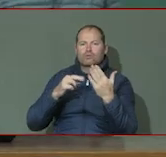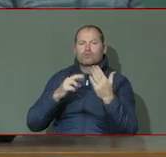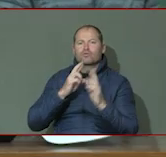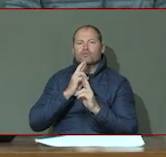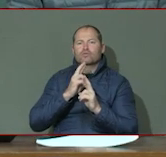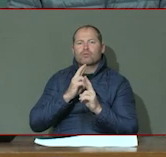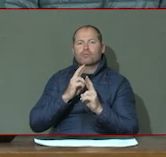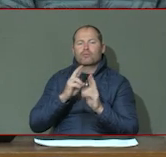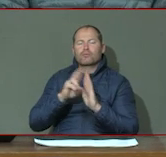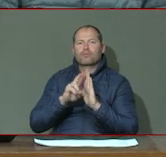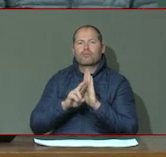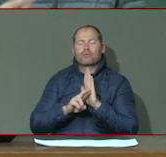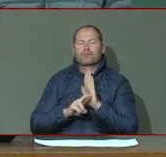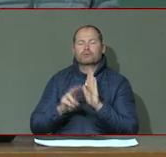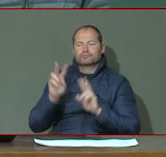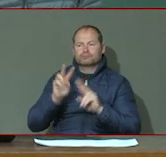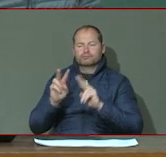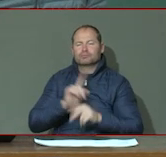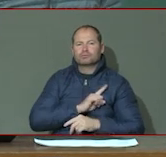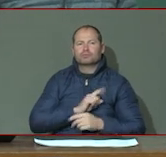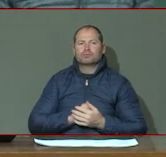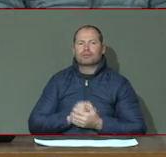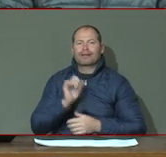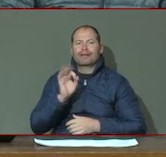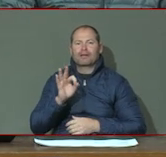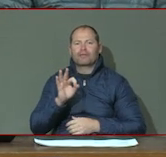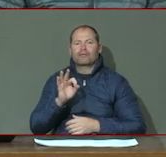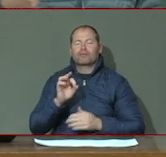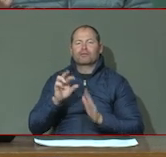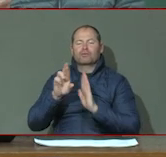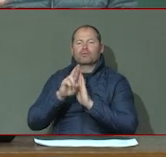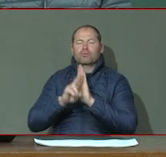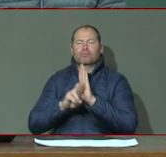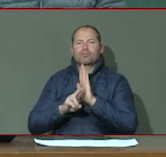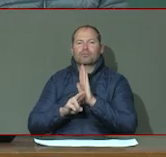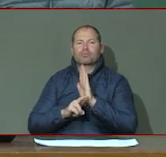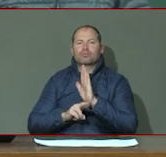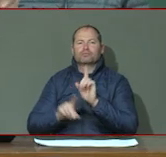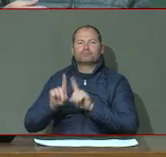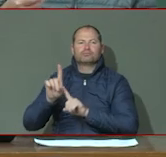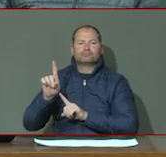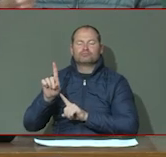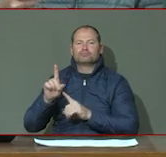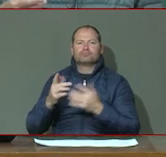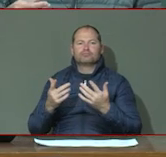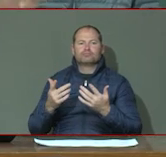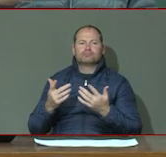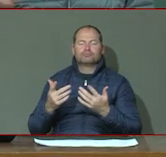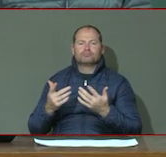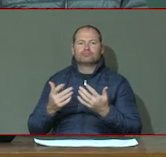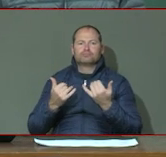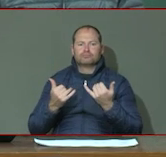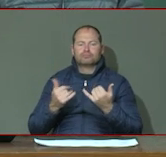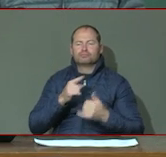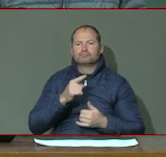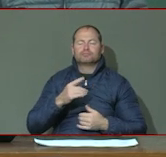if they have an unqualified report, it will be a good report, and she would feel safe